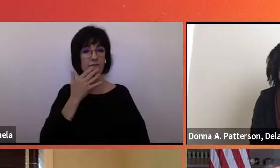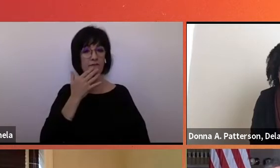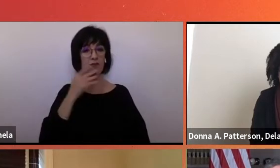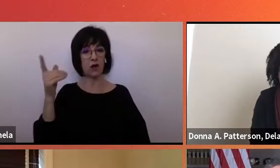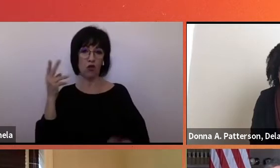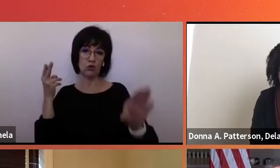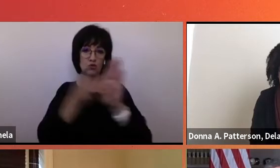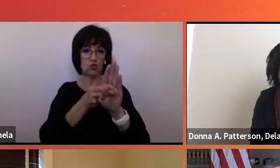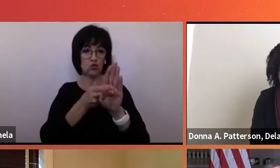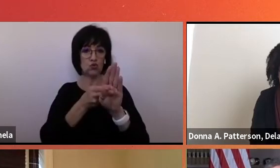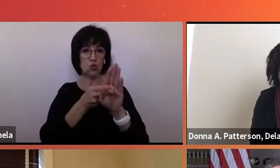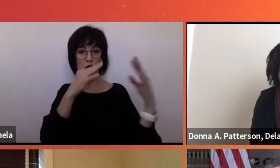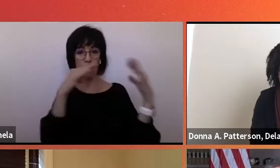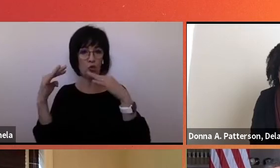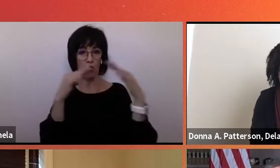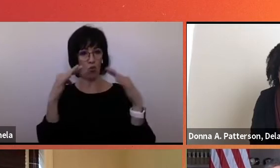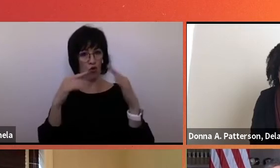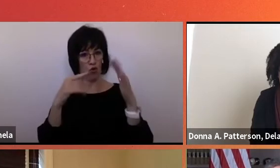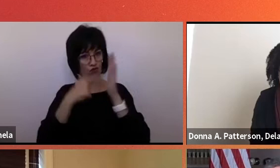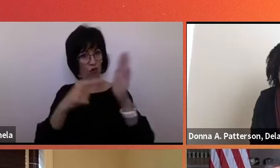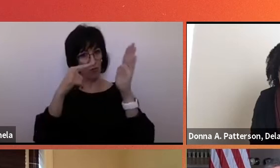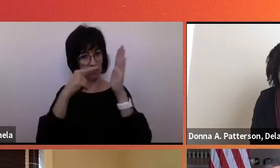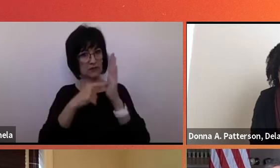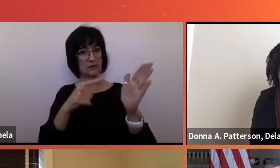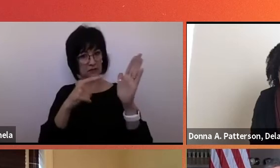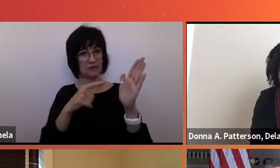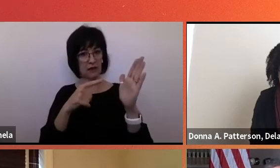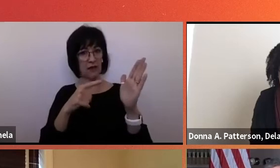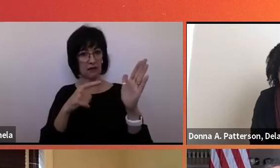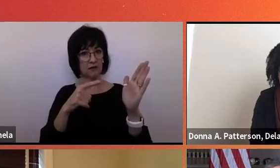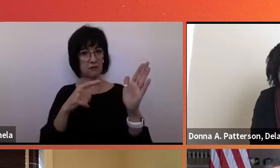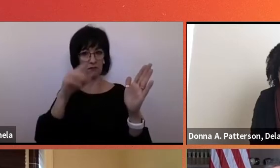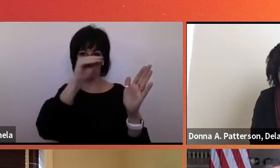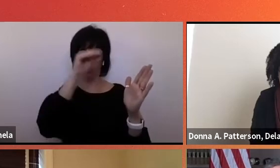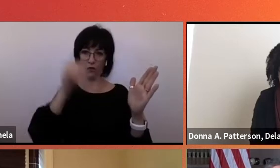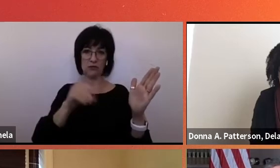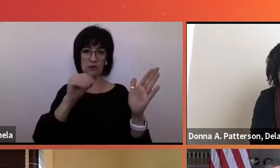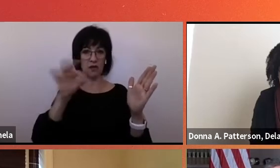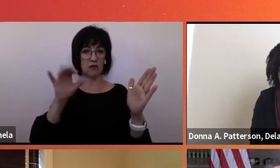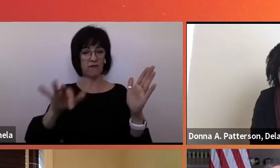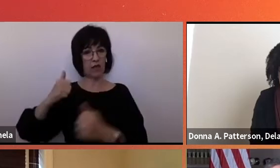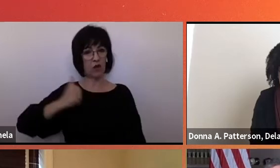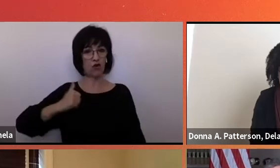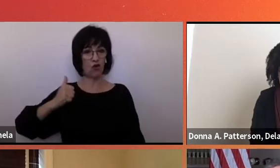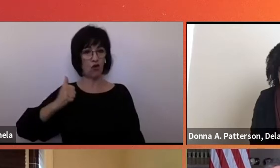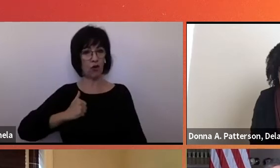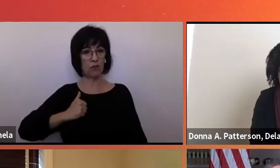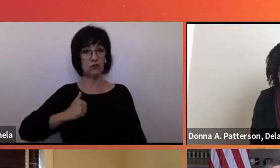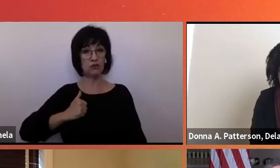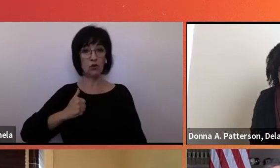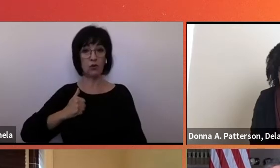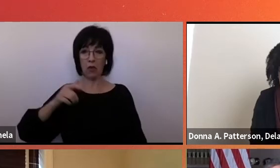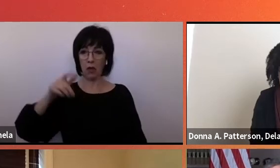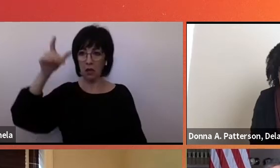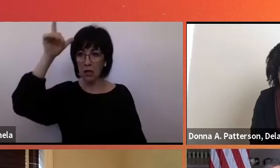of the Union Army at the end of the war. Lincoln